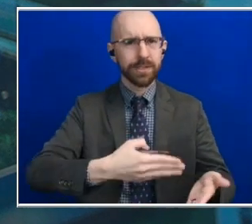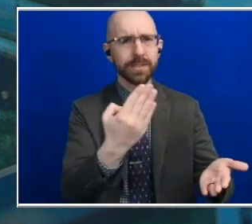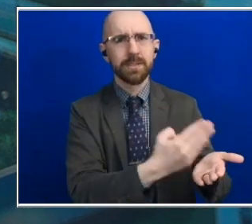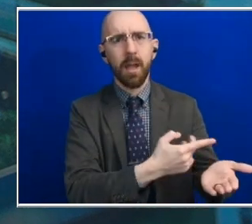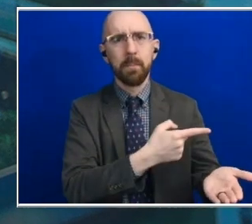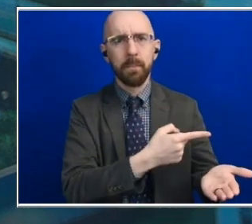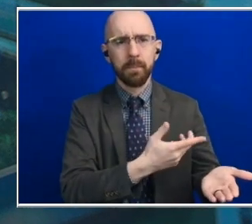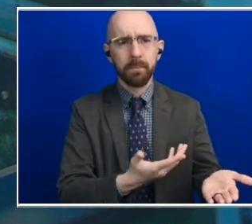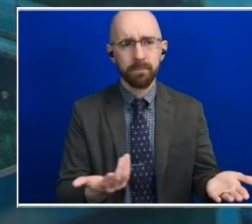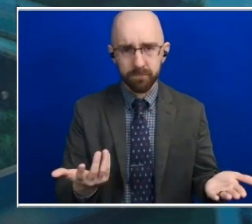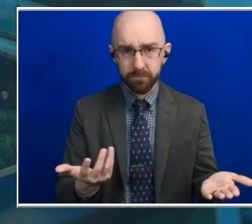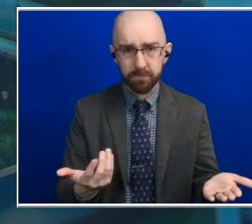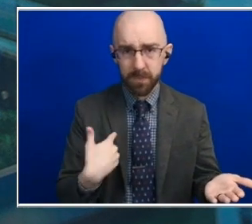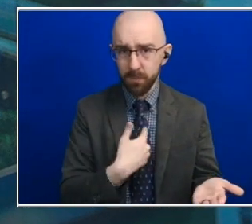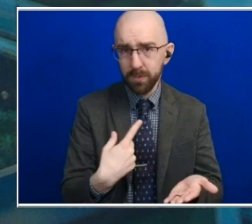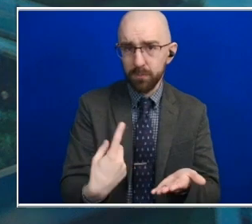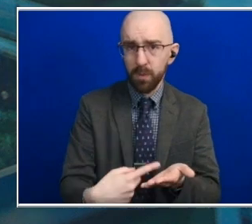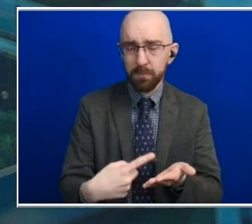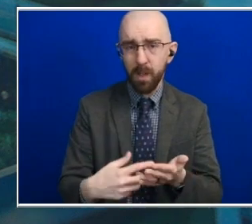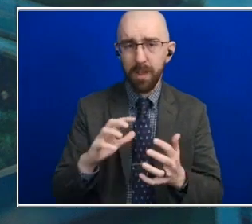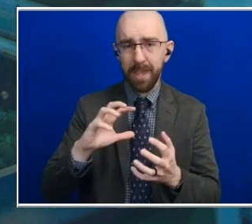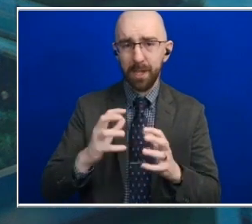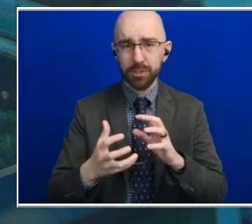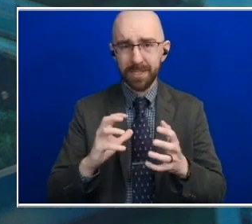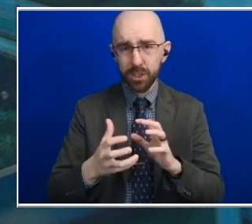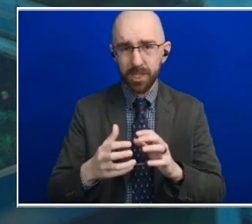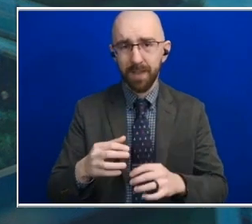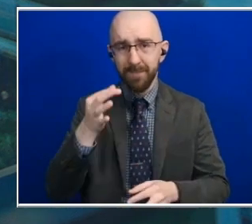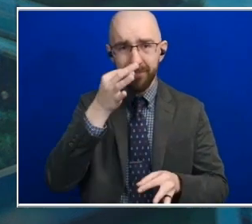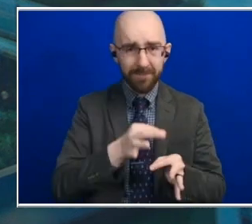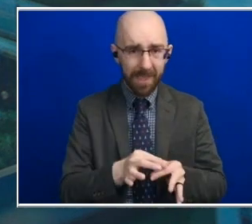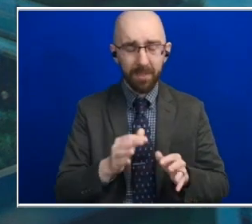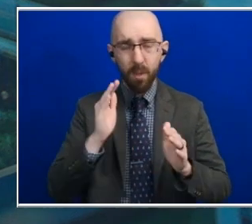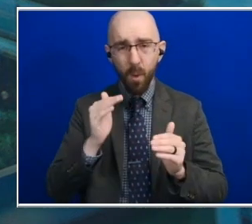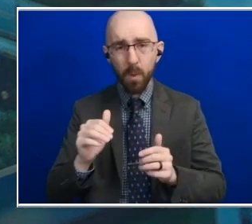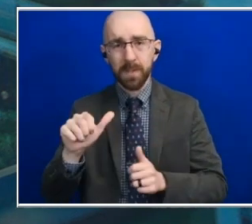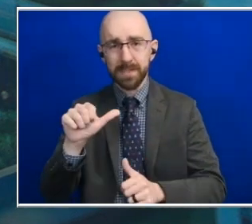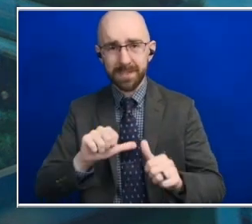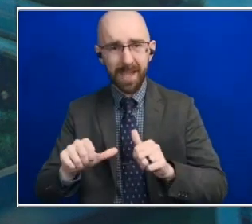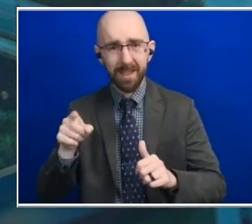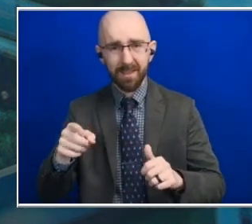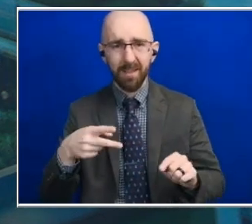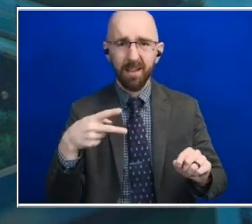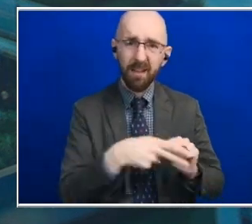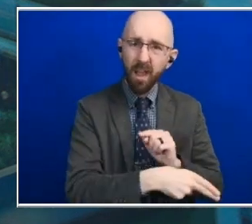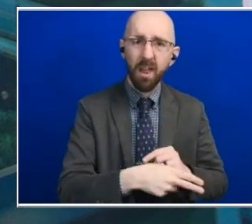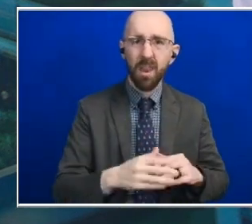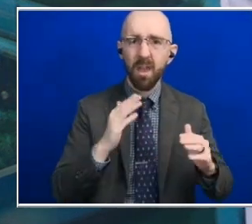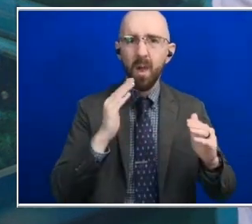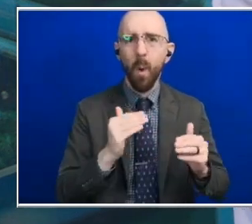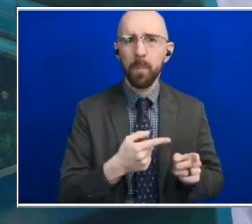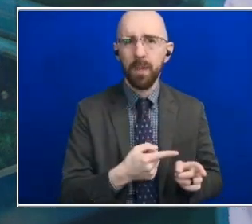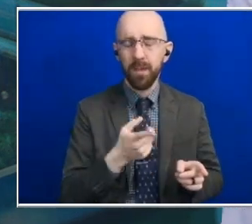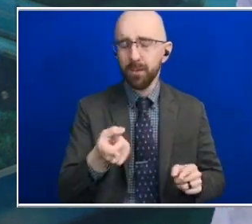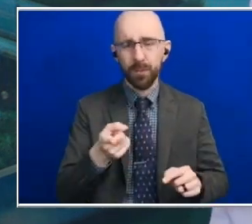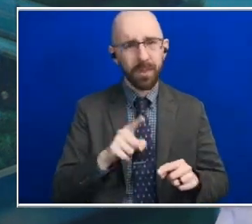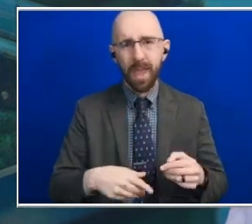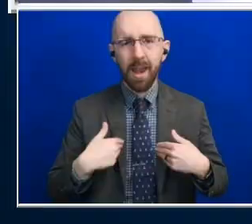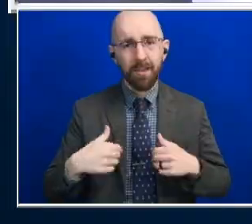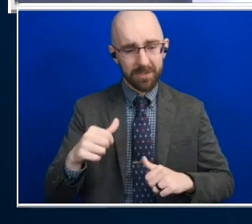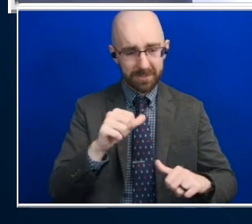talk about the intersection of faith, hope, and science. Man, you just gutted the hope side of that because you can't have science. Without science, there's not a